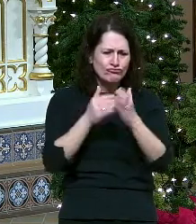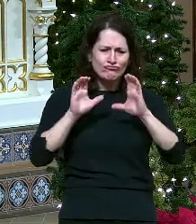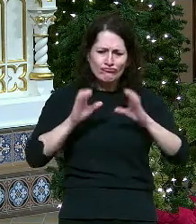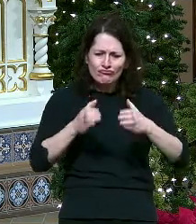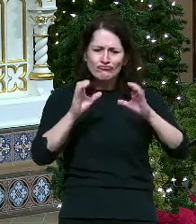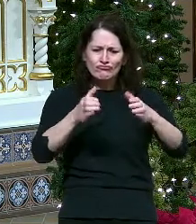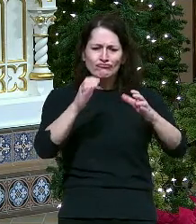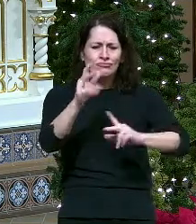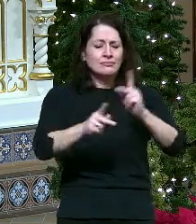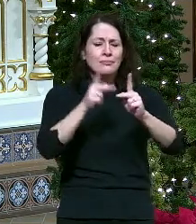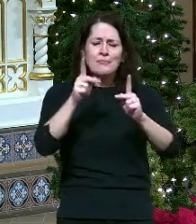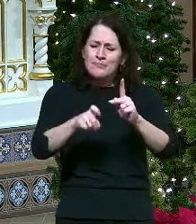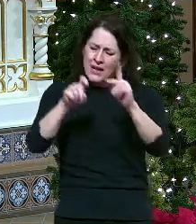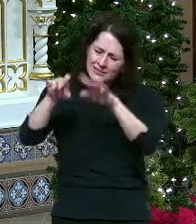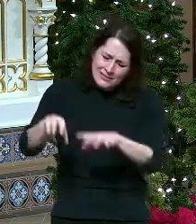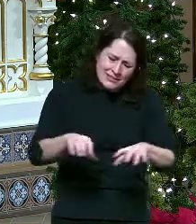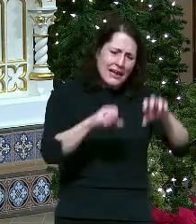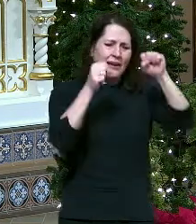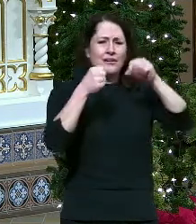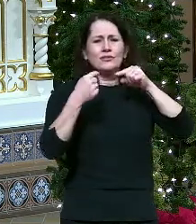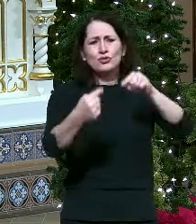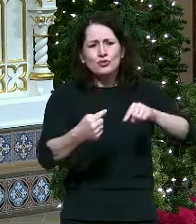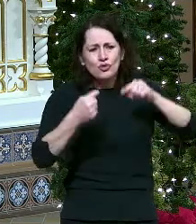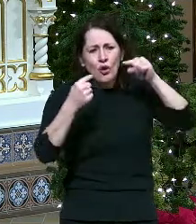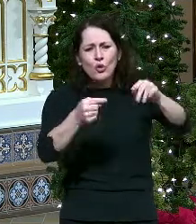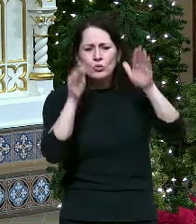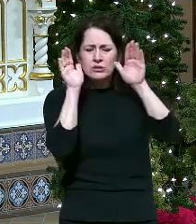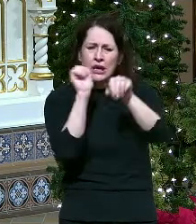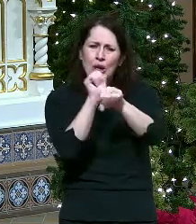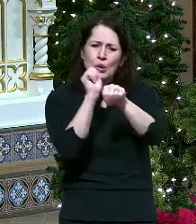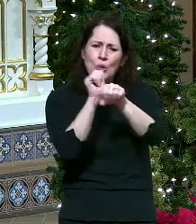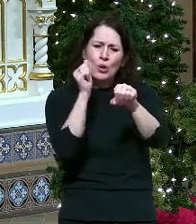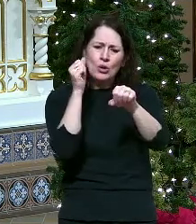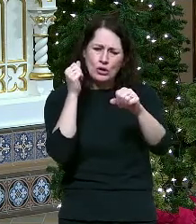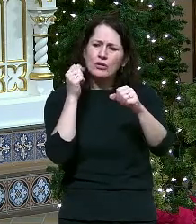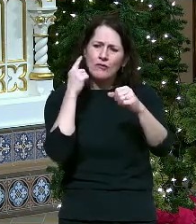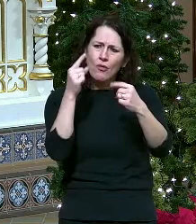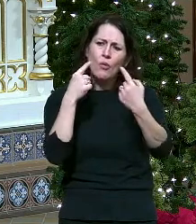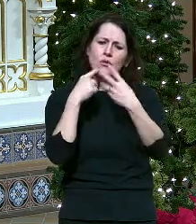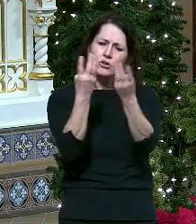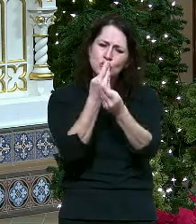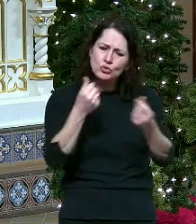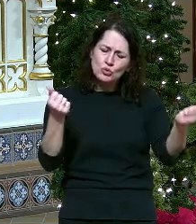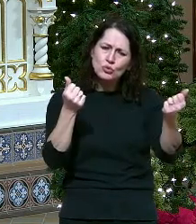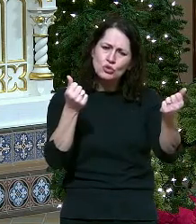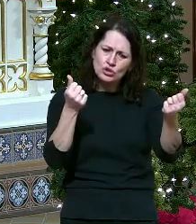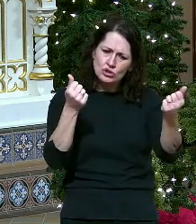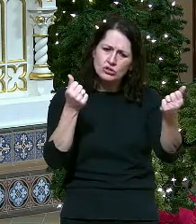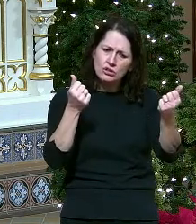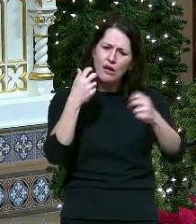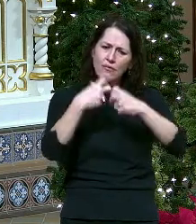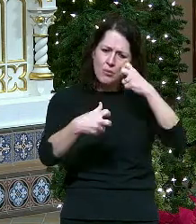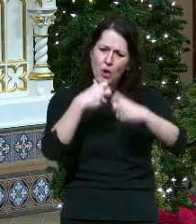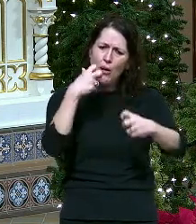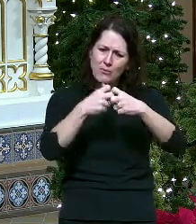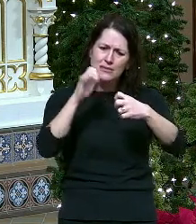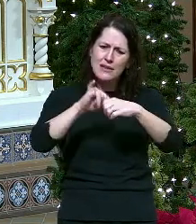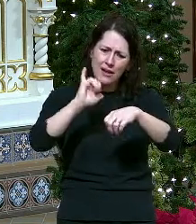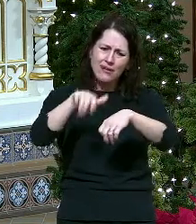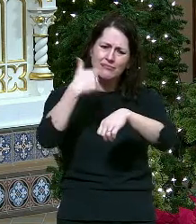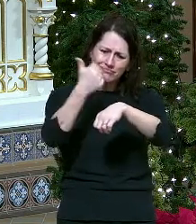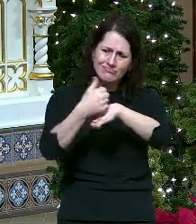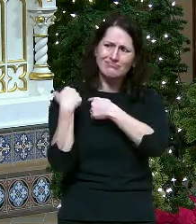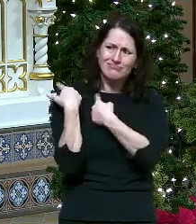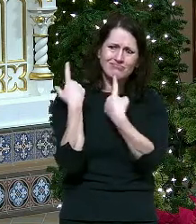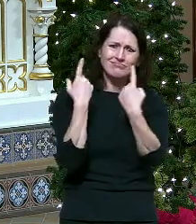the struggles and attainments of past generations while setting our sights